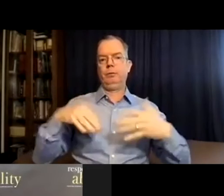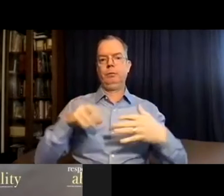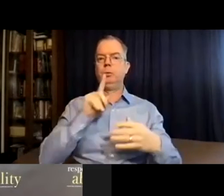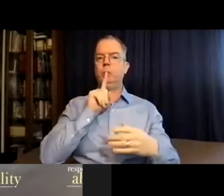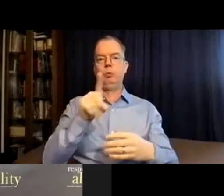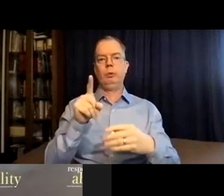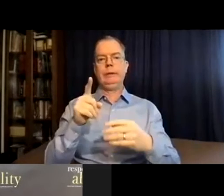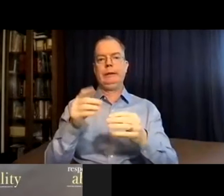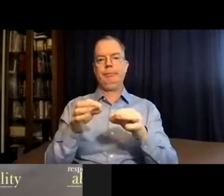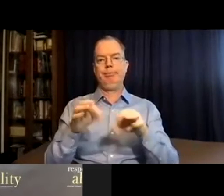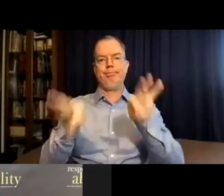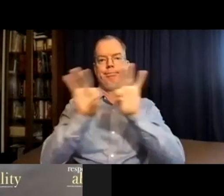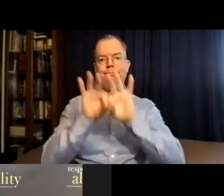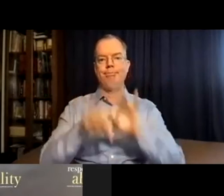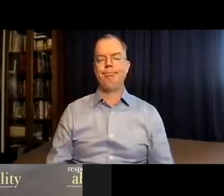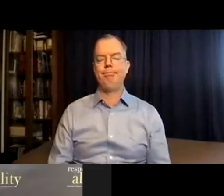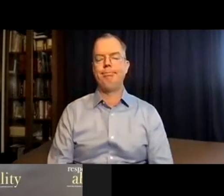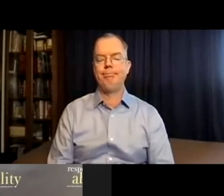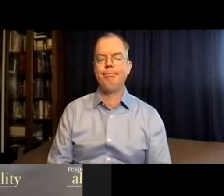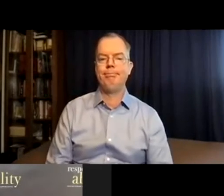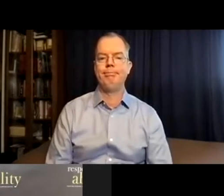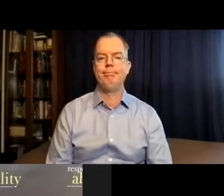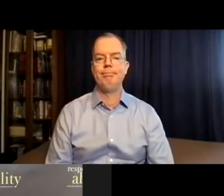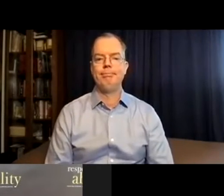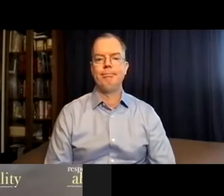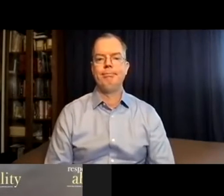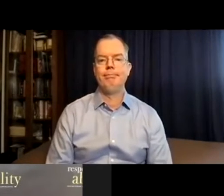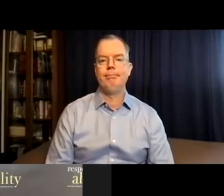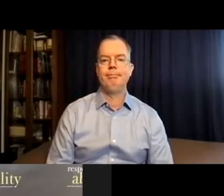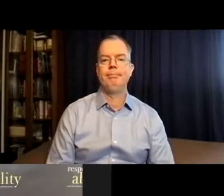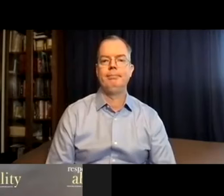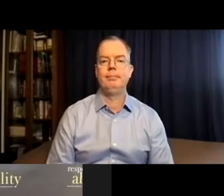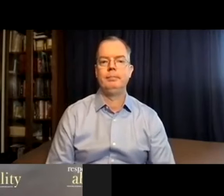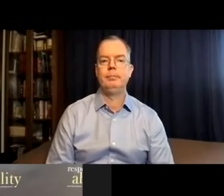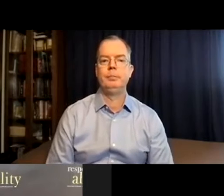because you couldn't do it in person. It's really important.